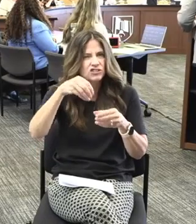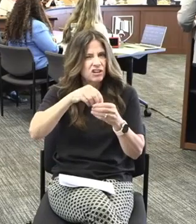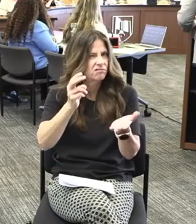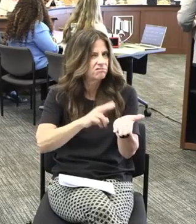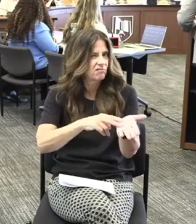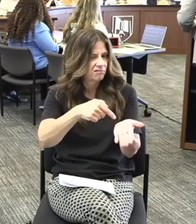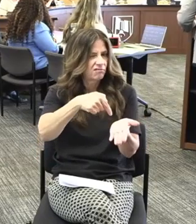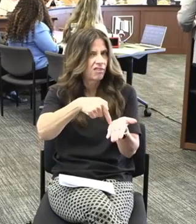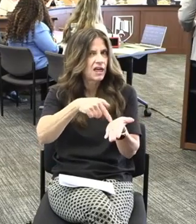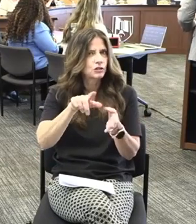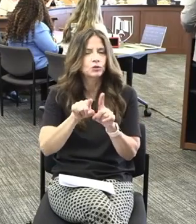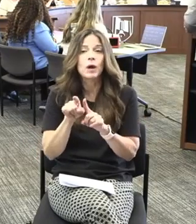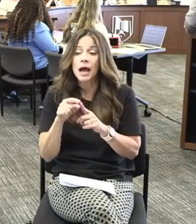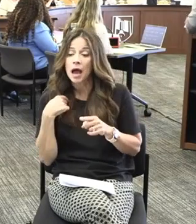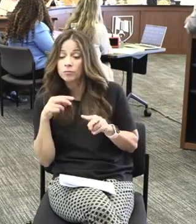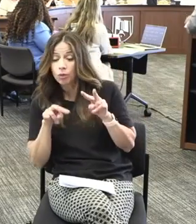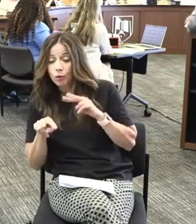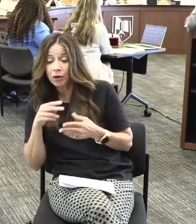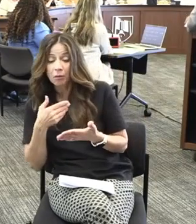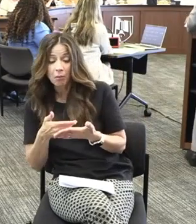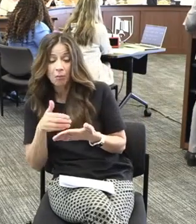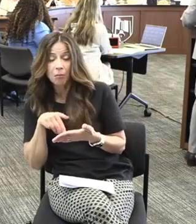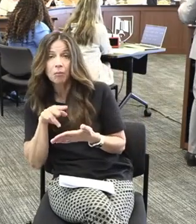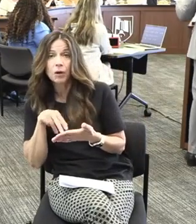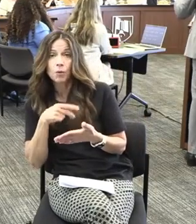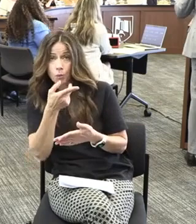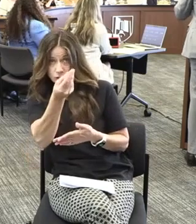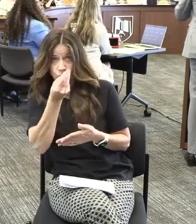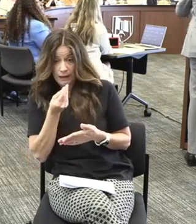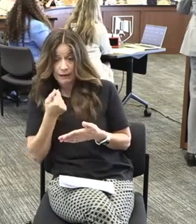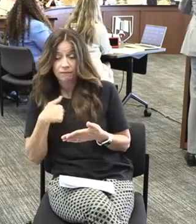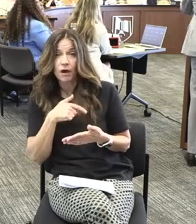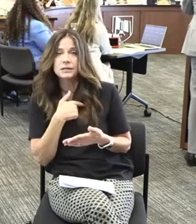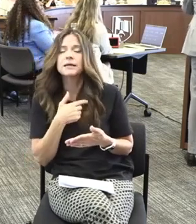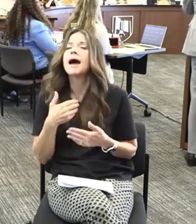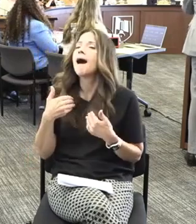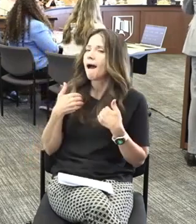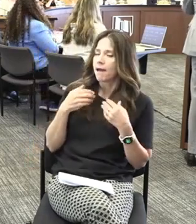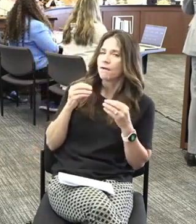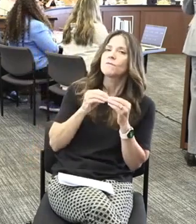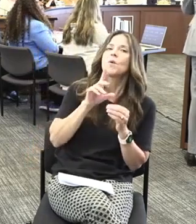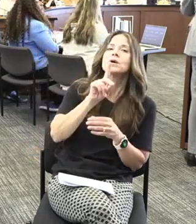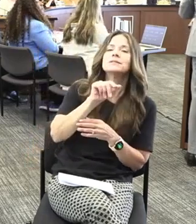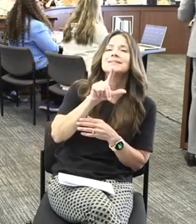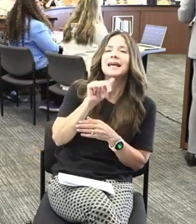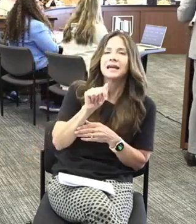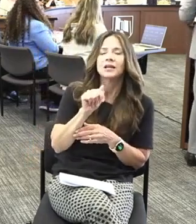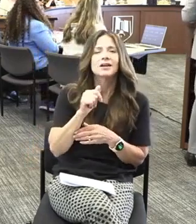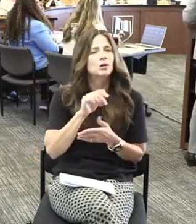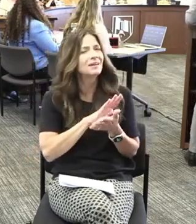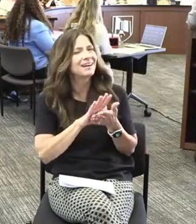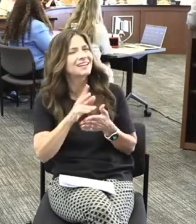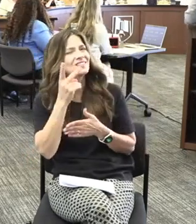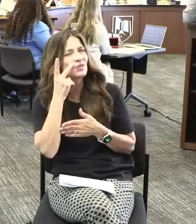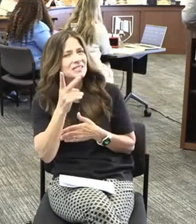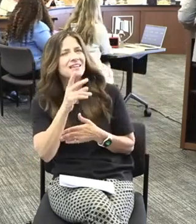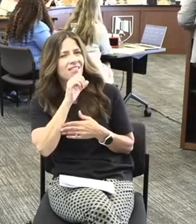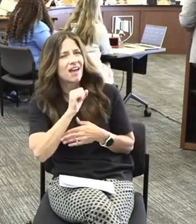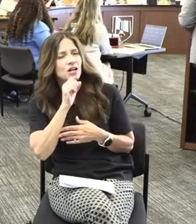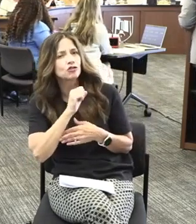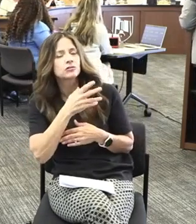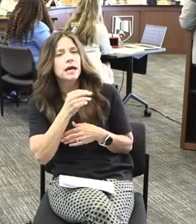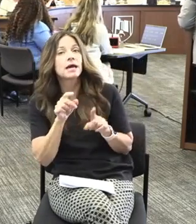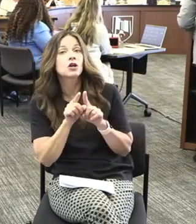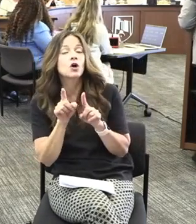I'm looking at what you gave us. Yeah, sure. For those, I have data that will be happy to It would be nice to see provide. where the grouping is. Absolutely. And then